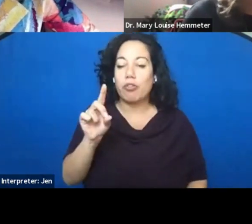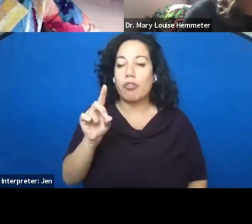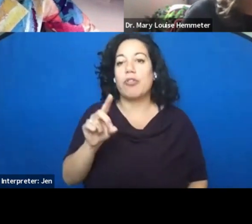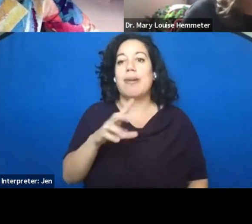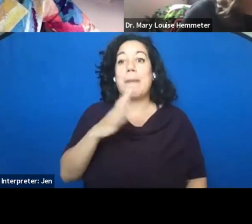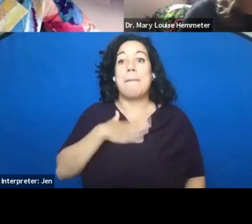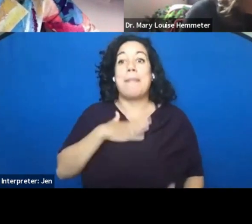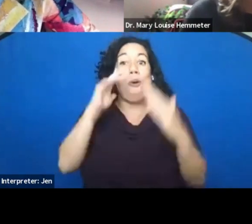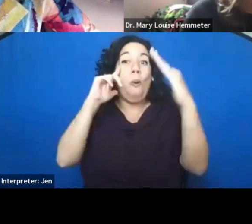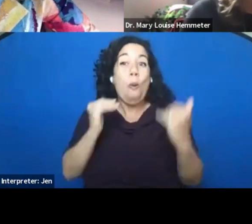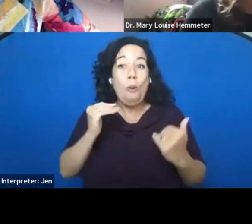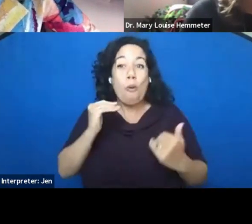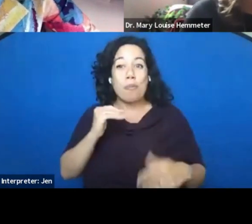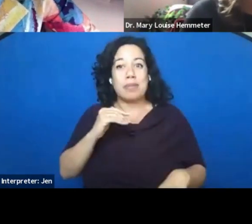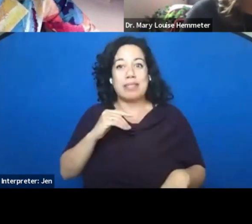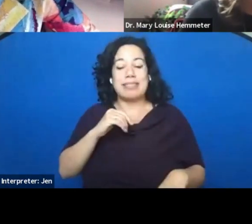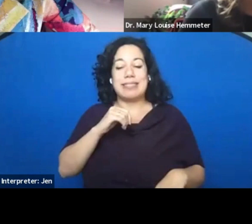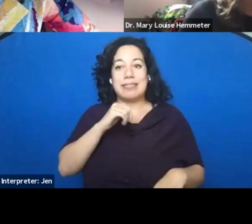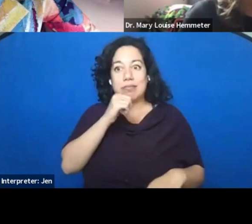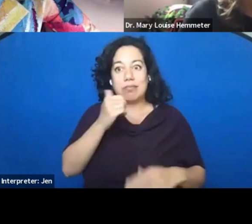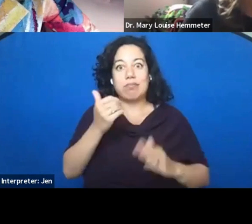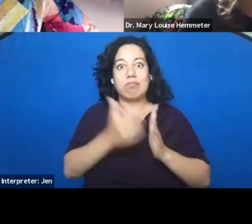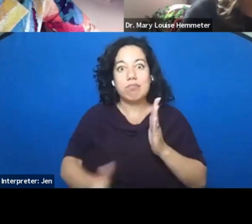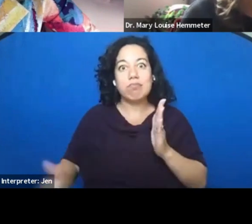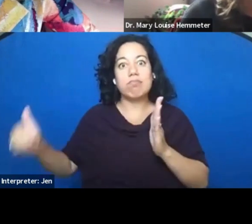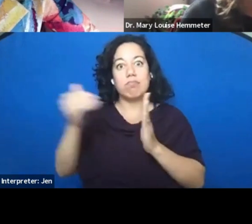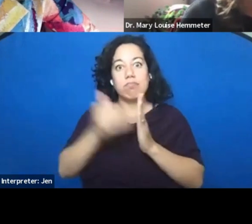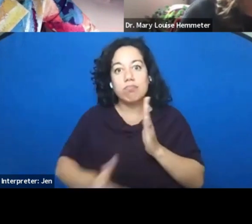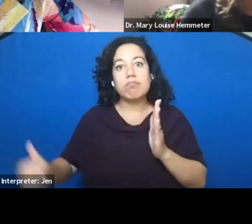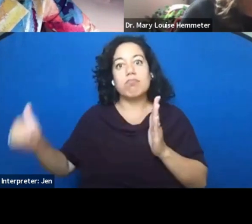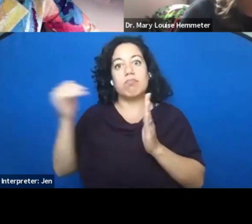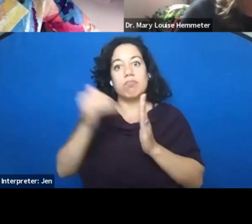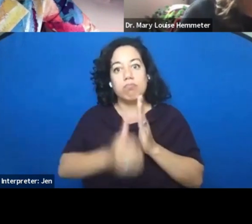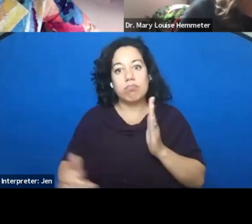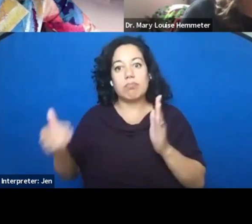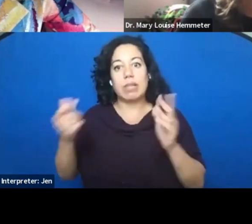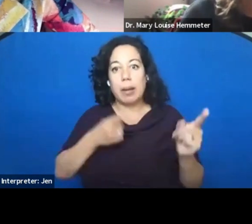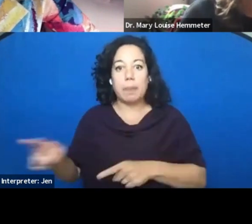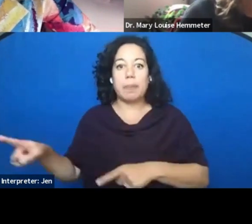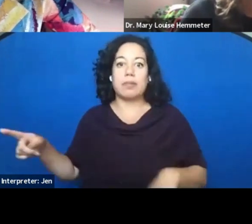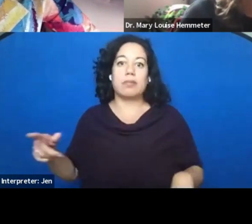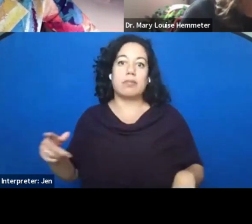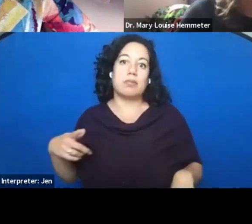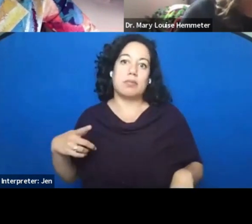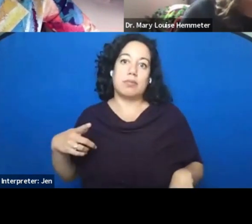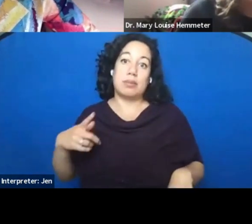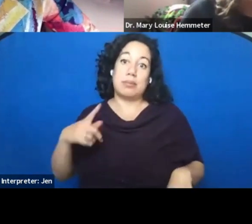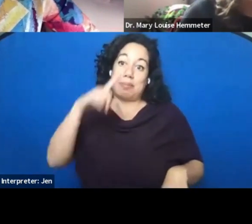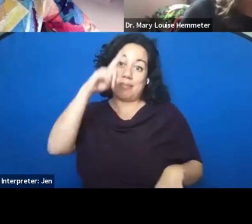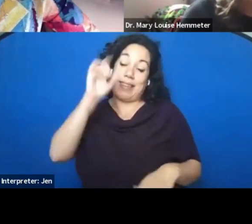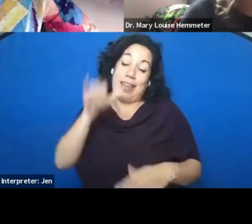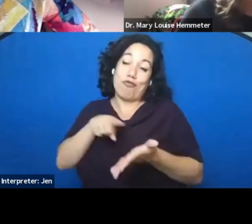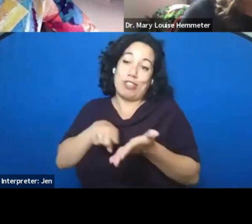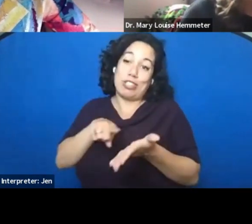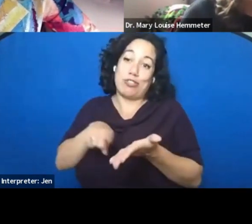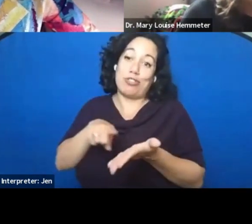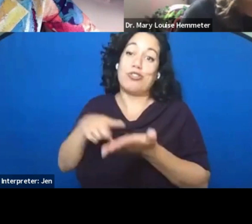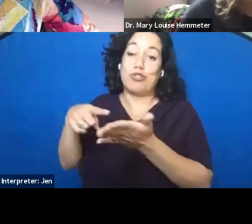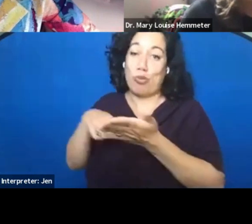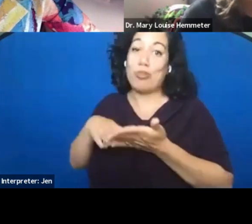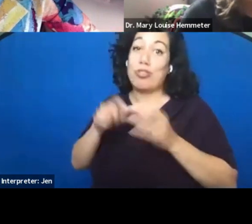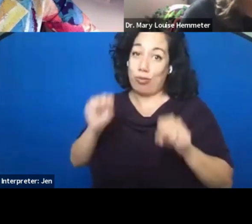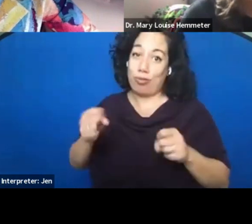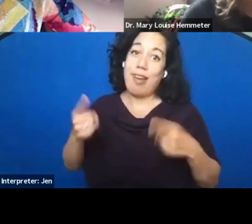that he won't be in that churn of being suspended again and again, as research tells us could very well